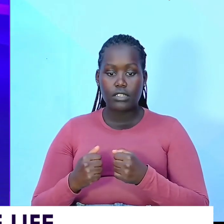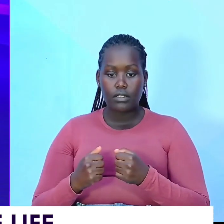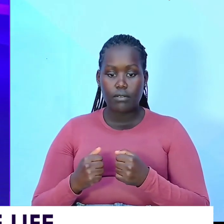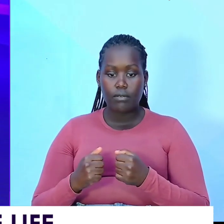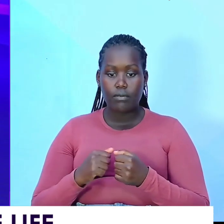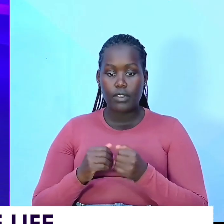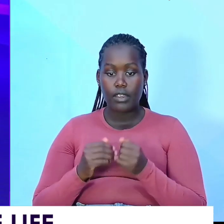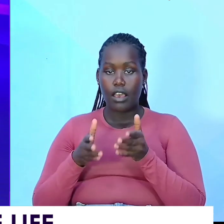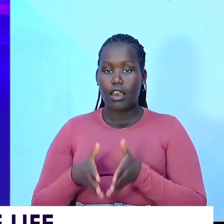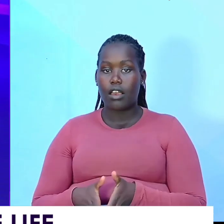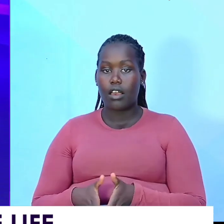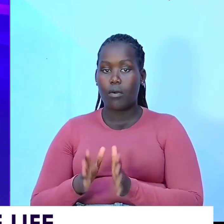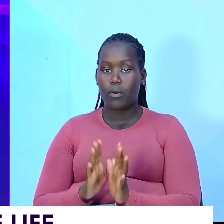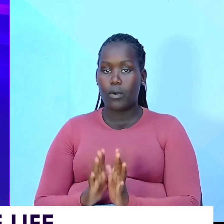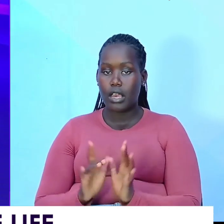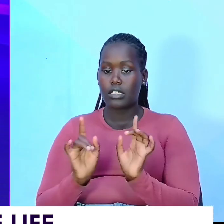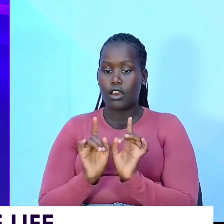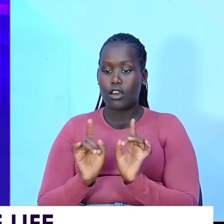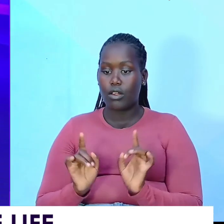ways, very confident in their